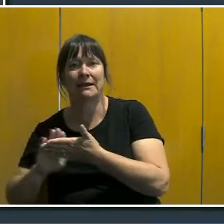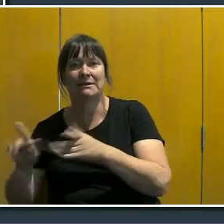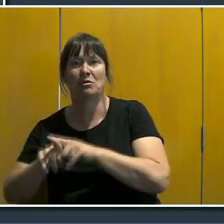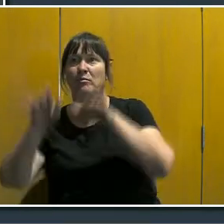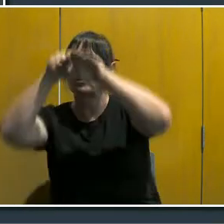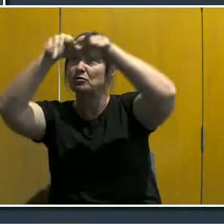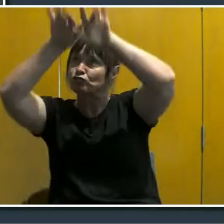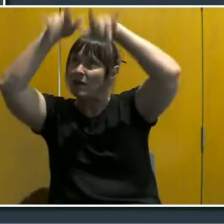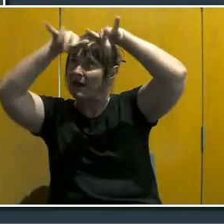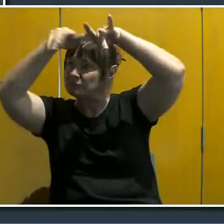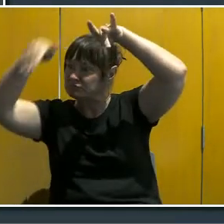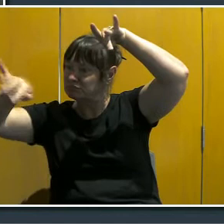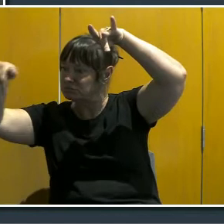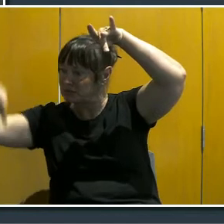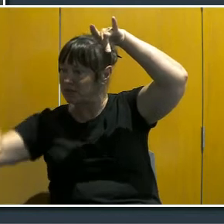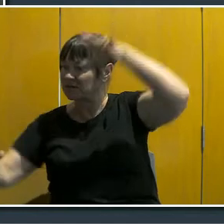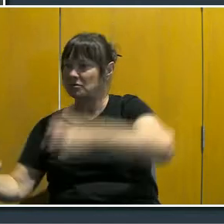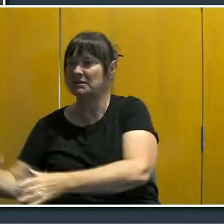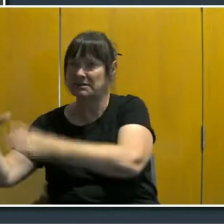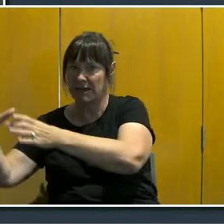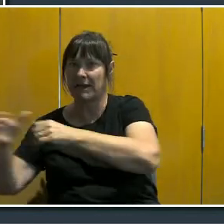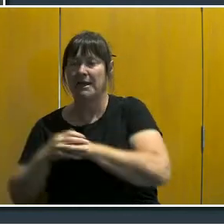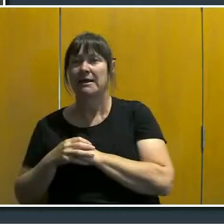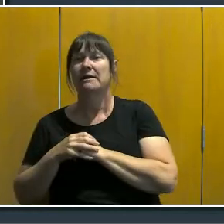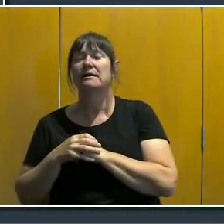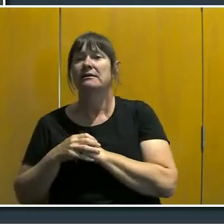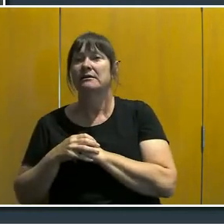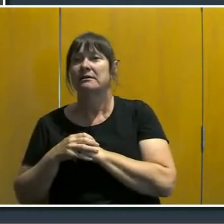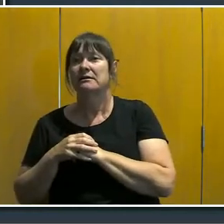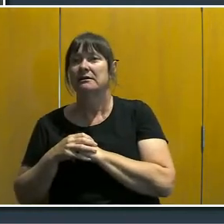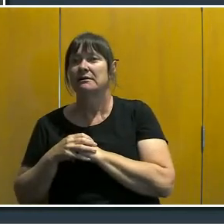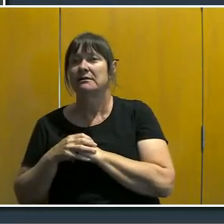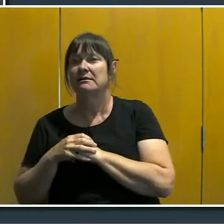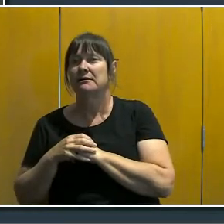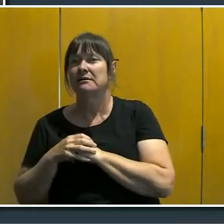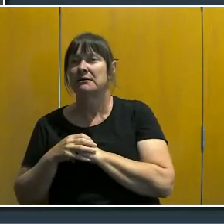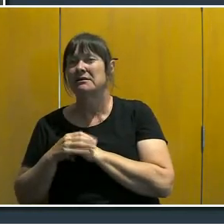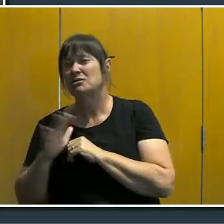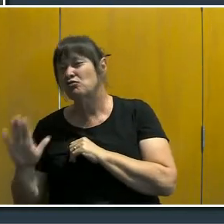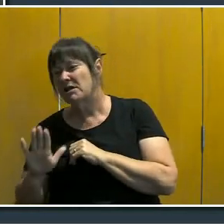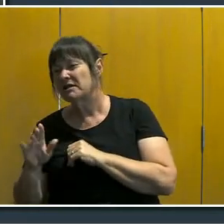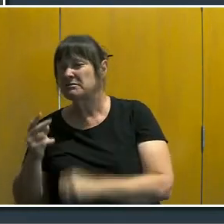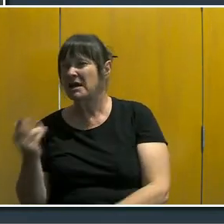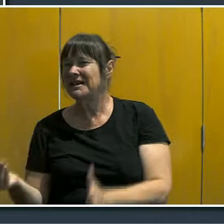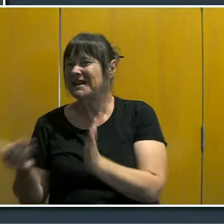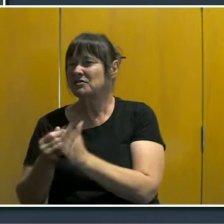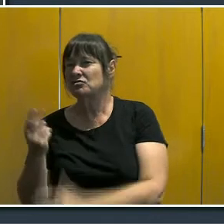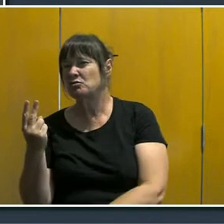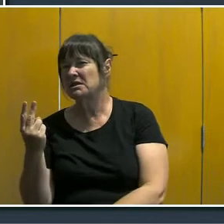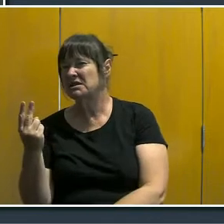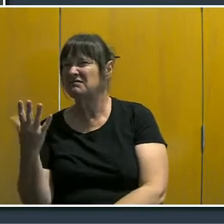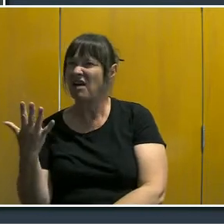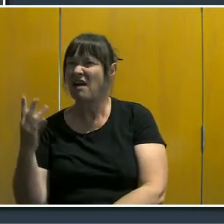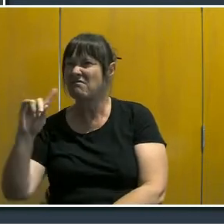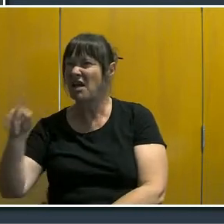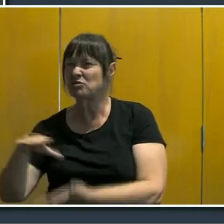So our extra costs at the time were in the region of $23,000, $25,000 compared to a